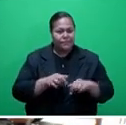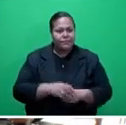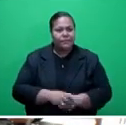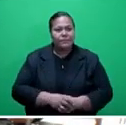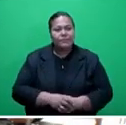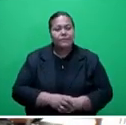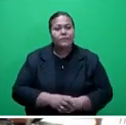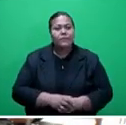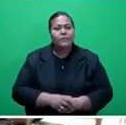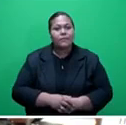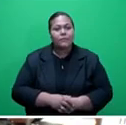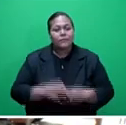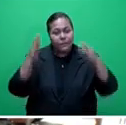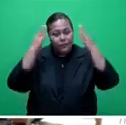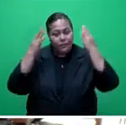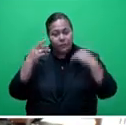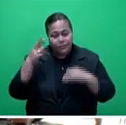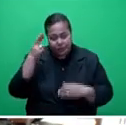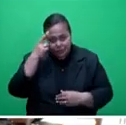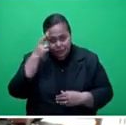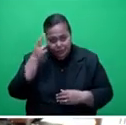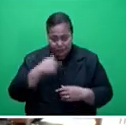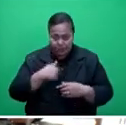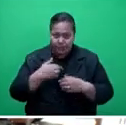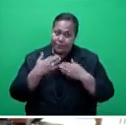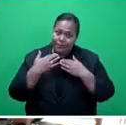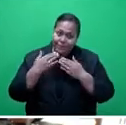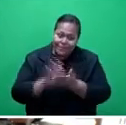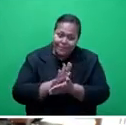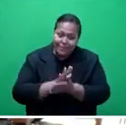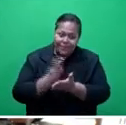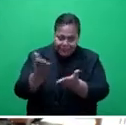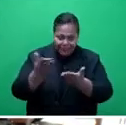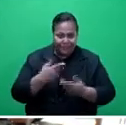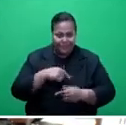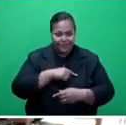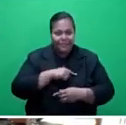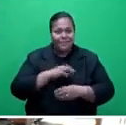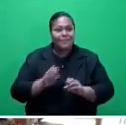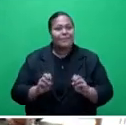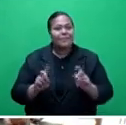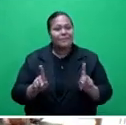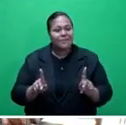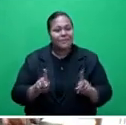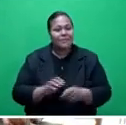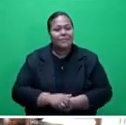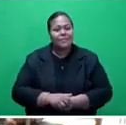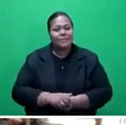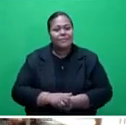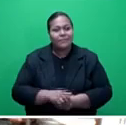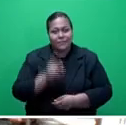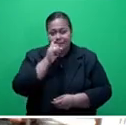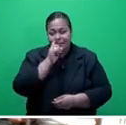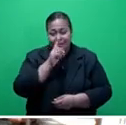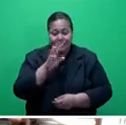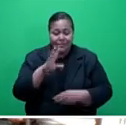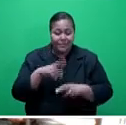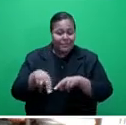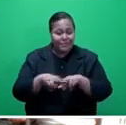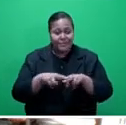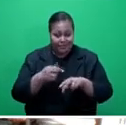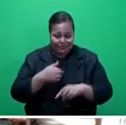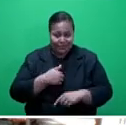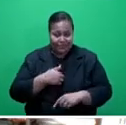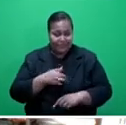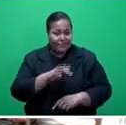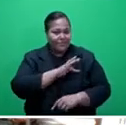Mr. Speaker, sir, I am grateful to be given this opportunity again to serve the people of Fiji, and I'm a faithful servant of the Fiji